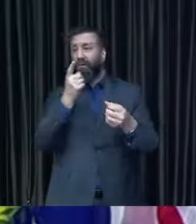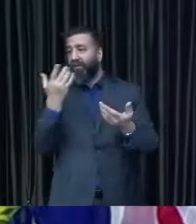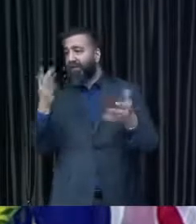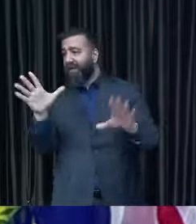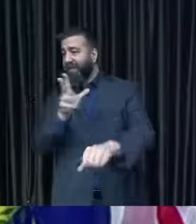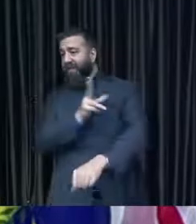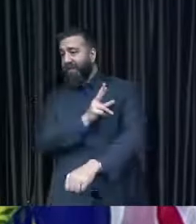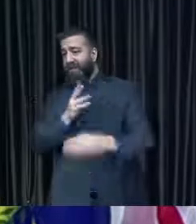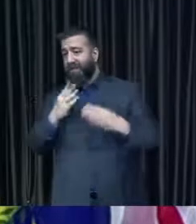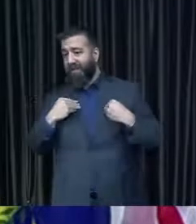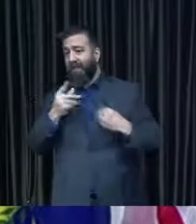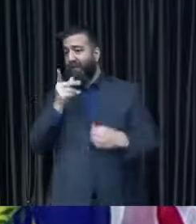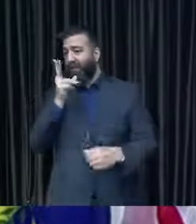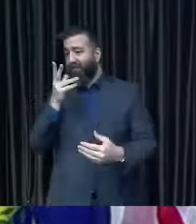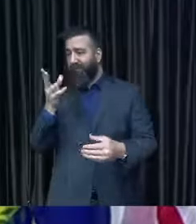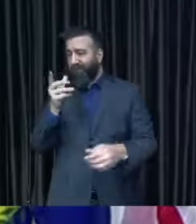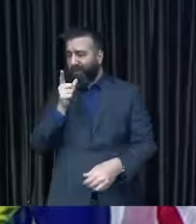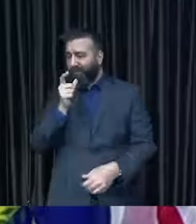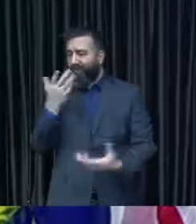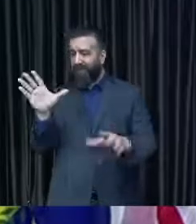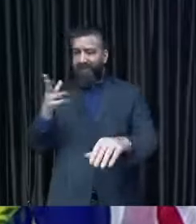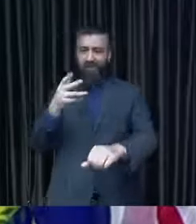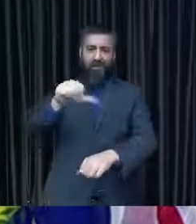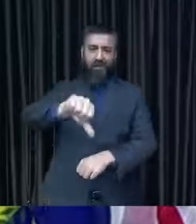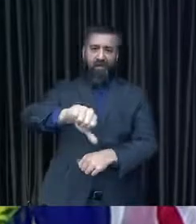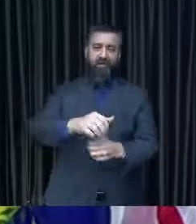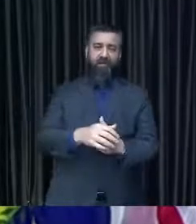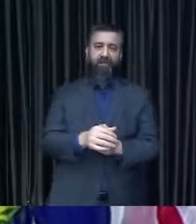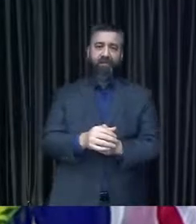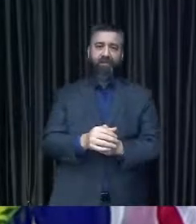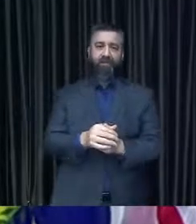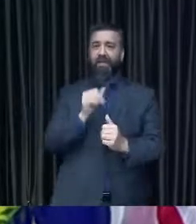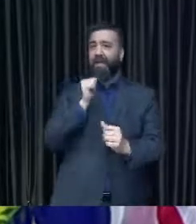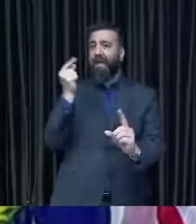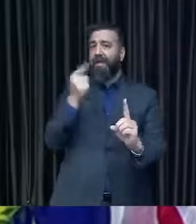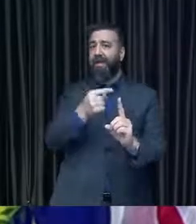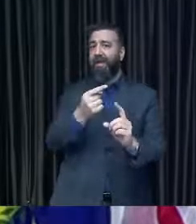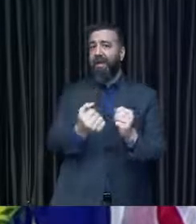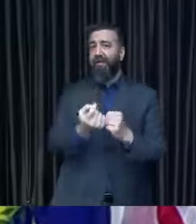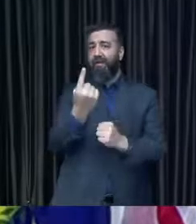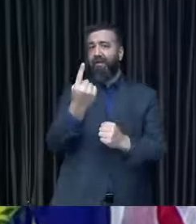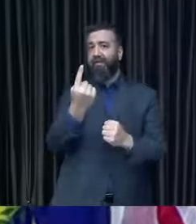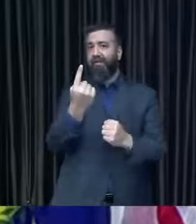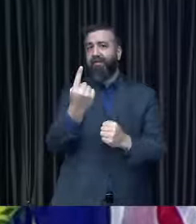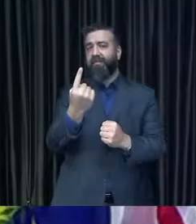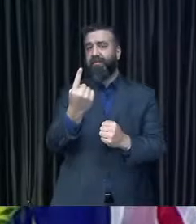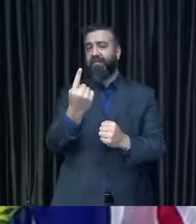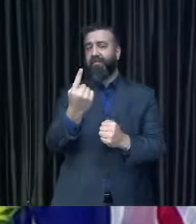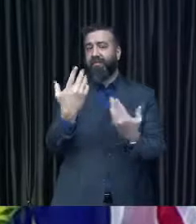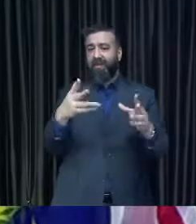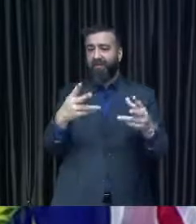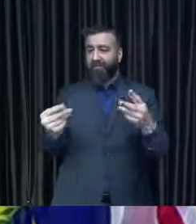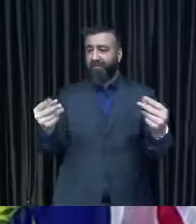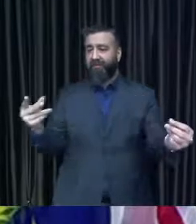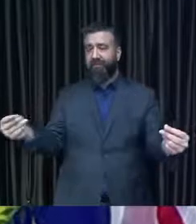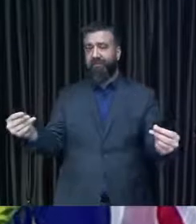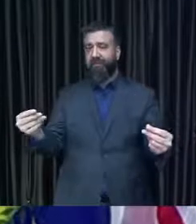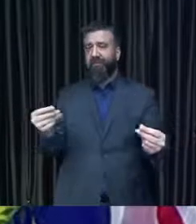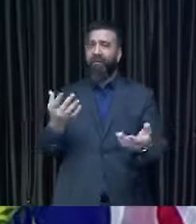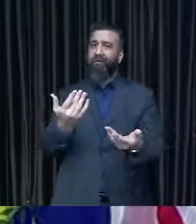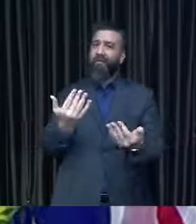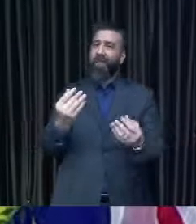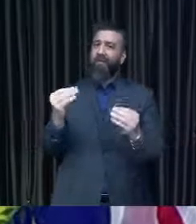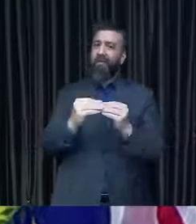accepted it and who has declined. Not until everyone, and not until we had enough vaccine to vaccinate everyone in that